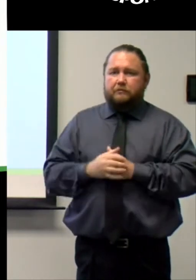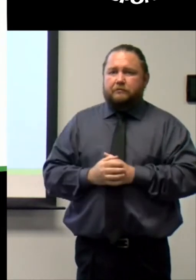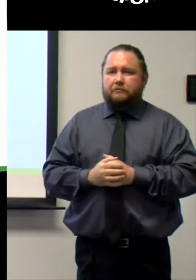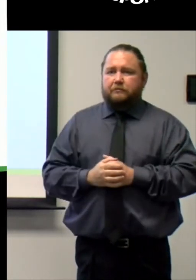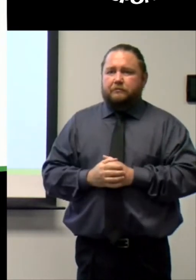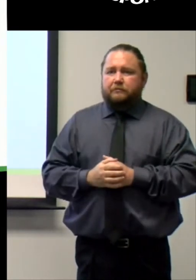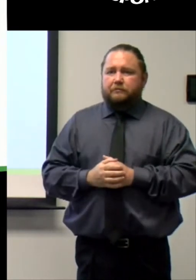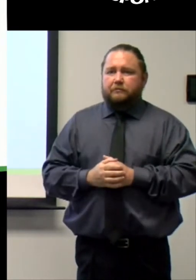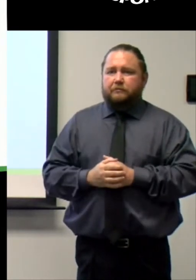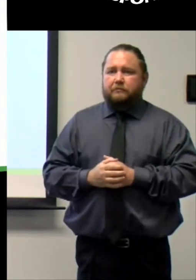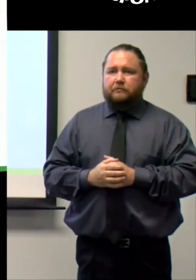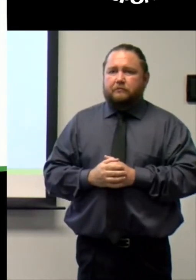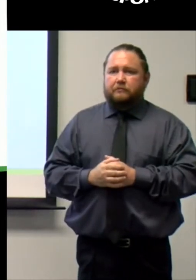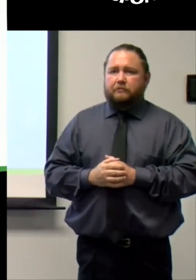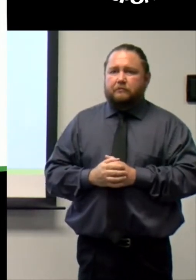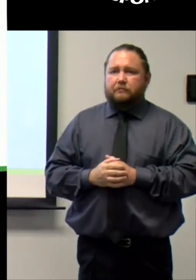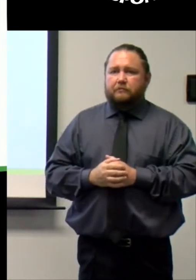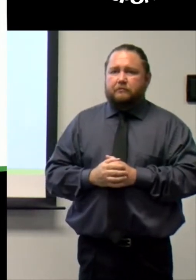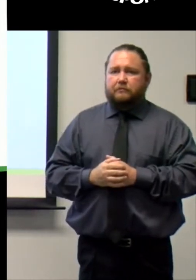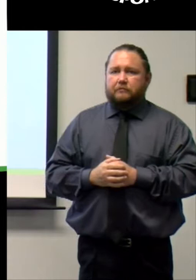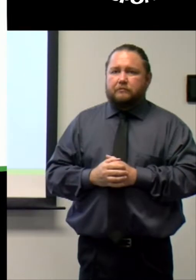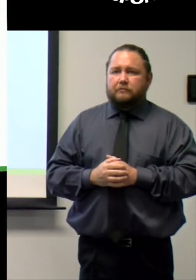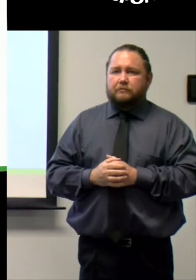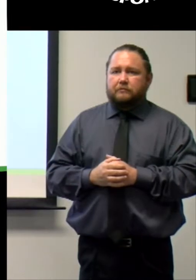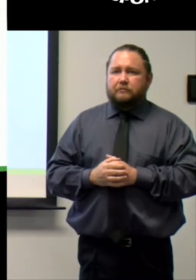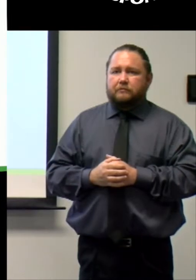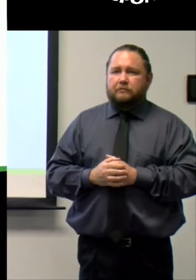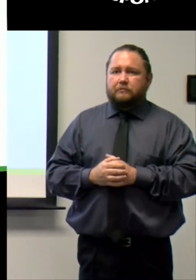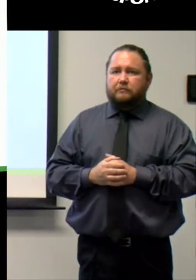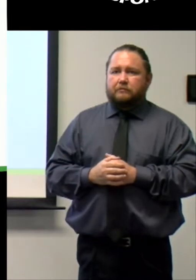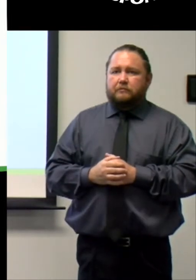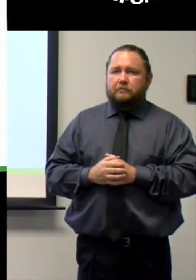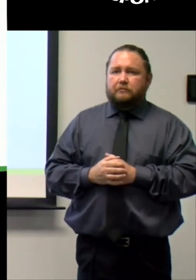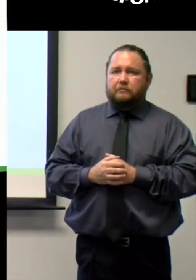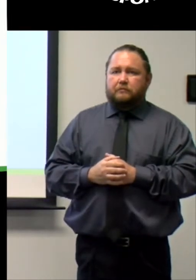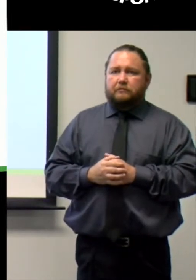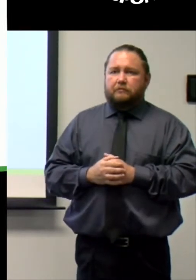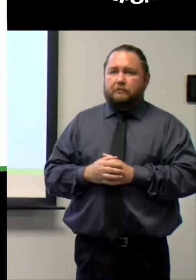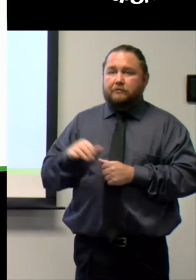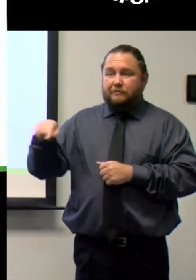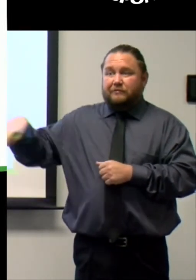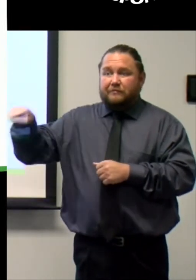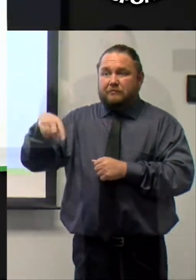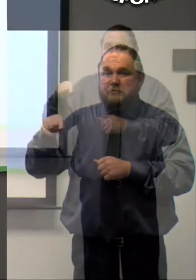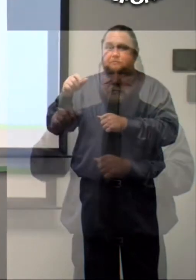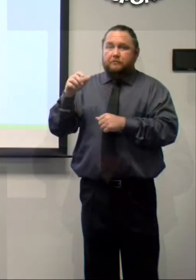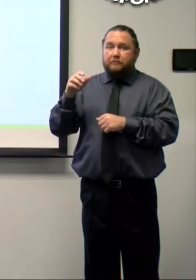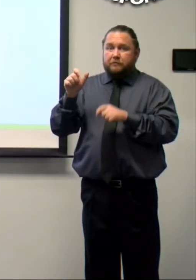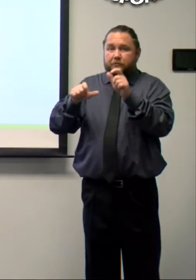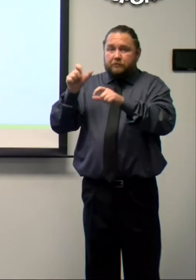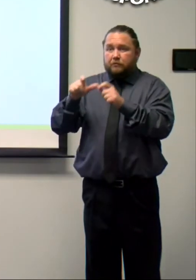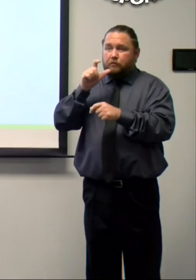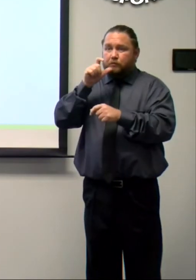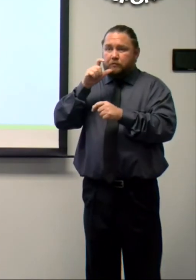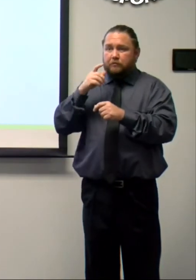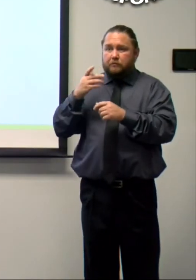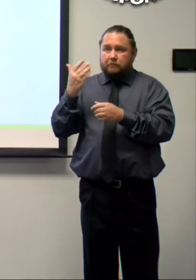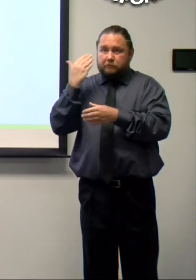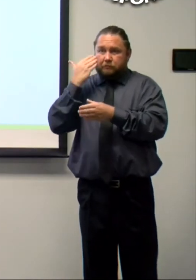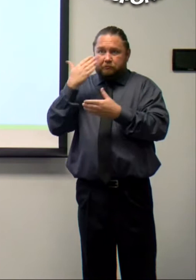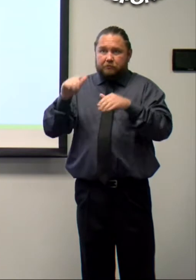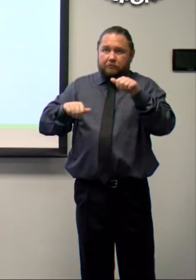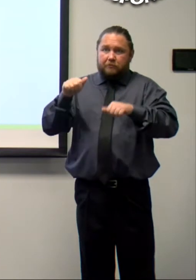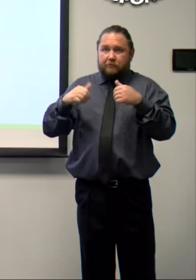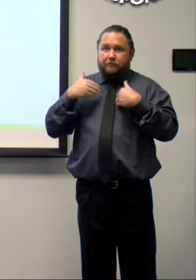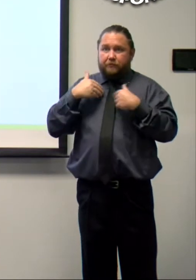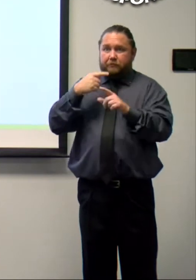in case they have contracted the virus and might spread it to someone else. This is called contact